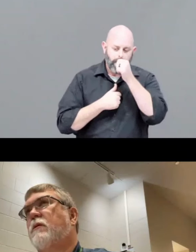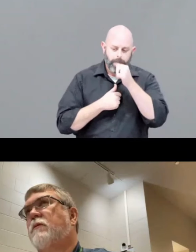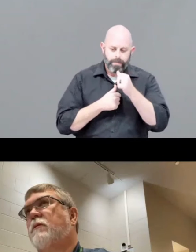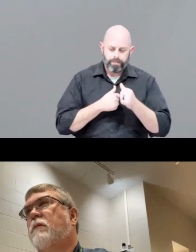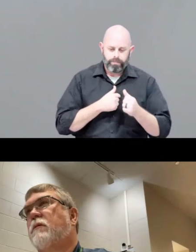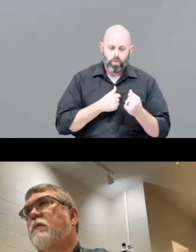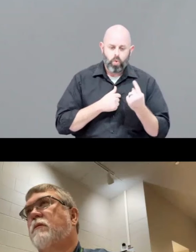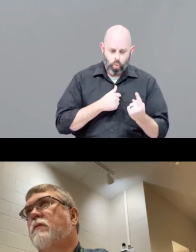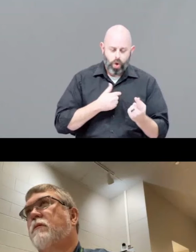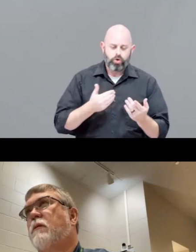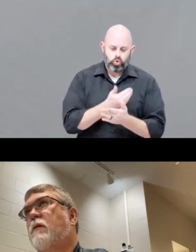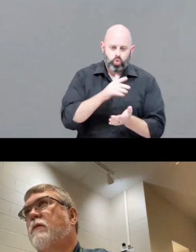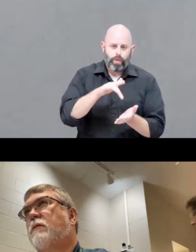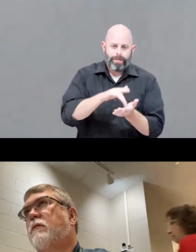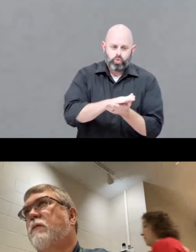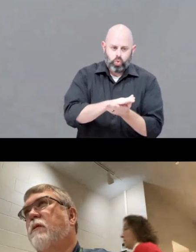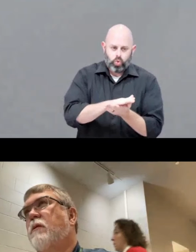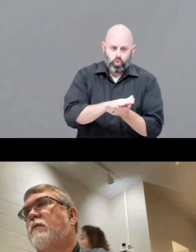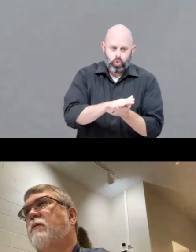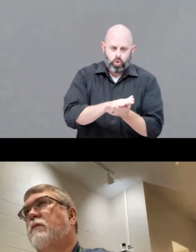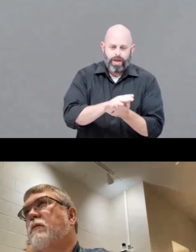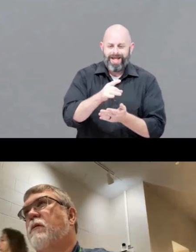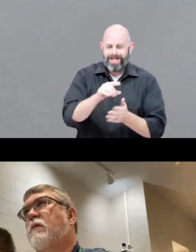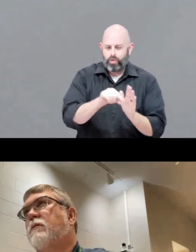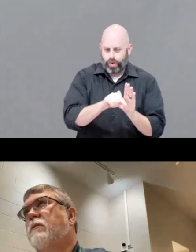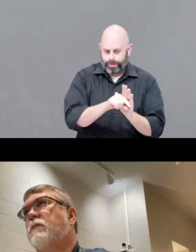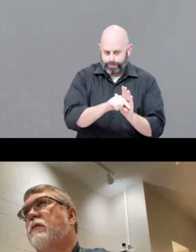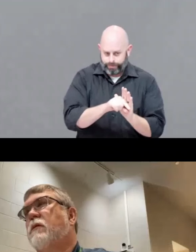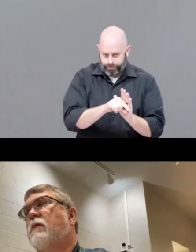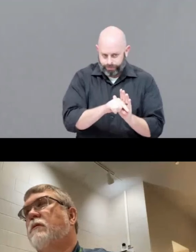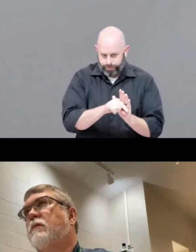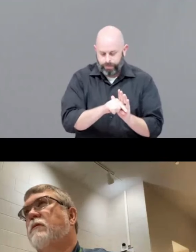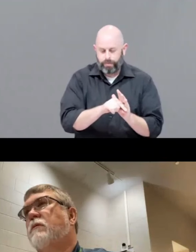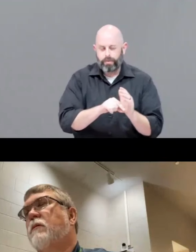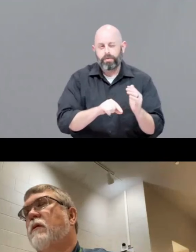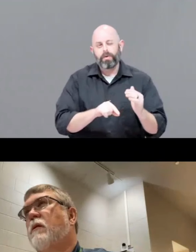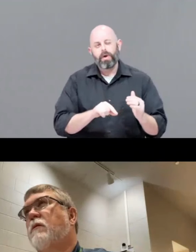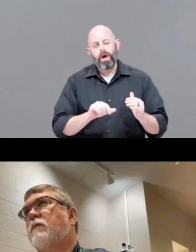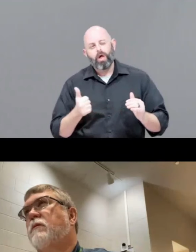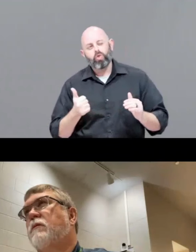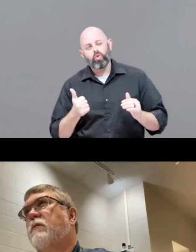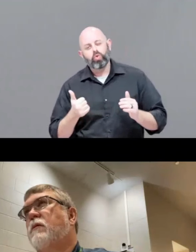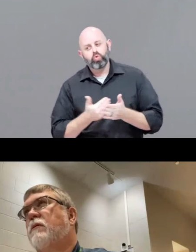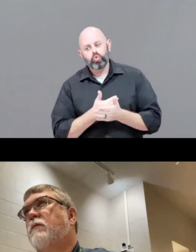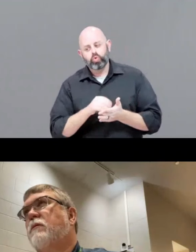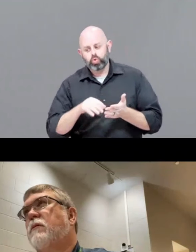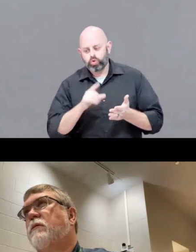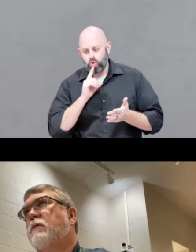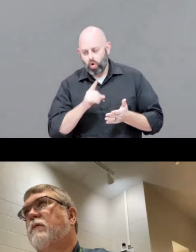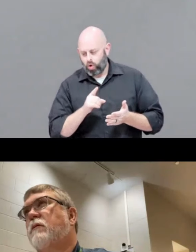one middle schooler, he'll be in 8th grade. And the other ones